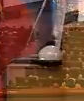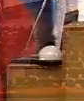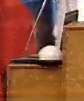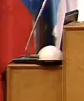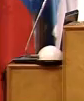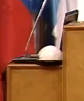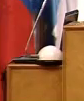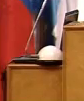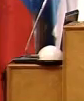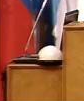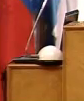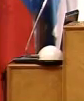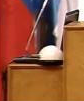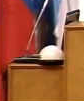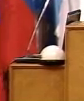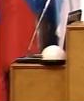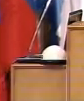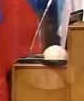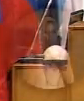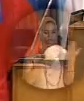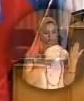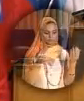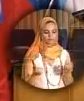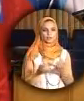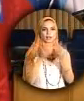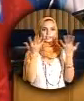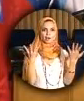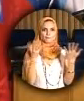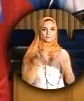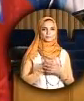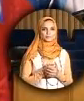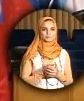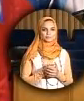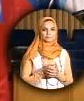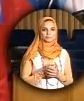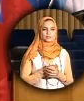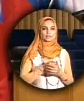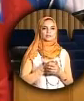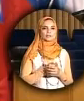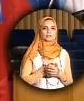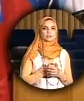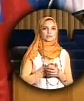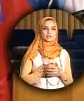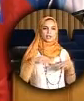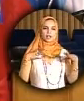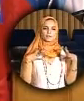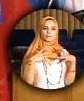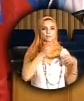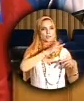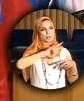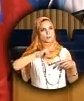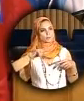Distinguished guests, ladies and gentlemen, youth ambassadors, African youth,